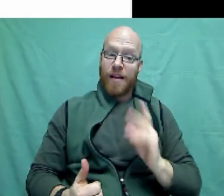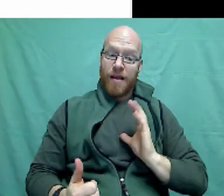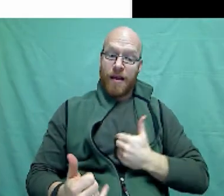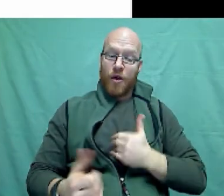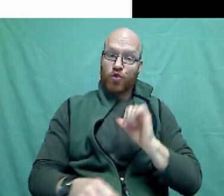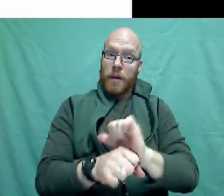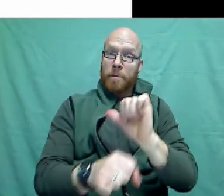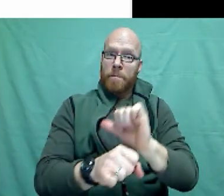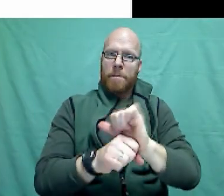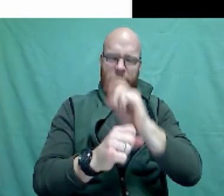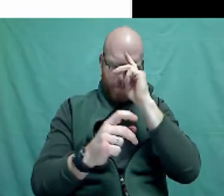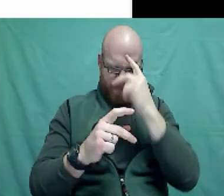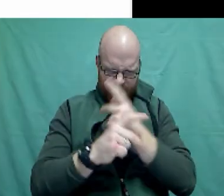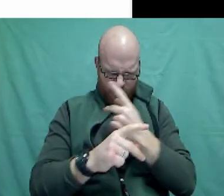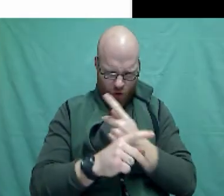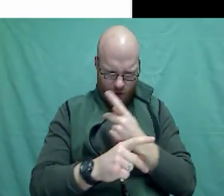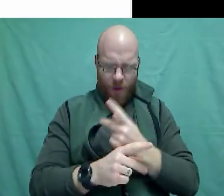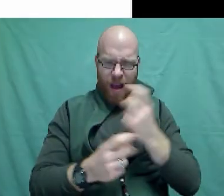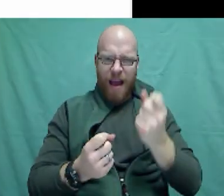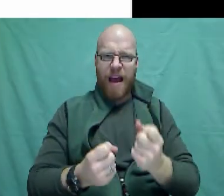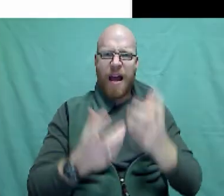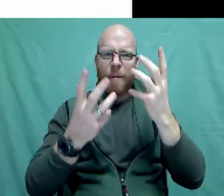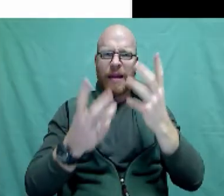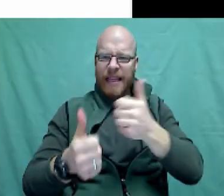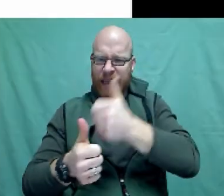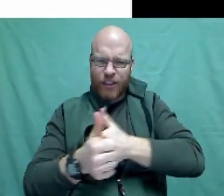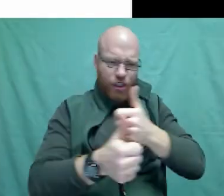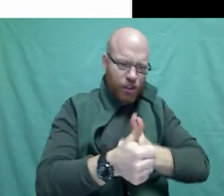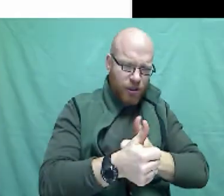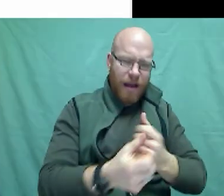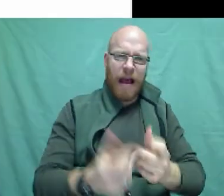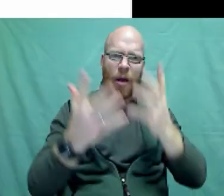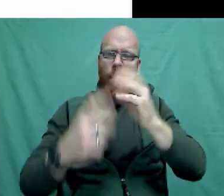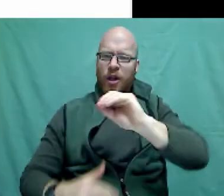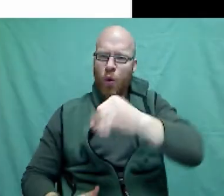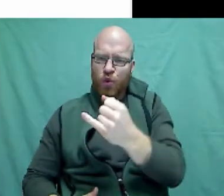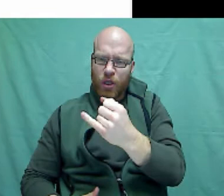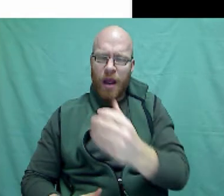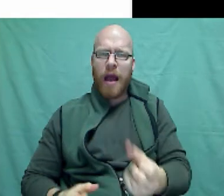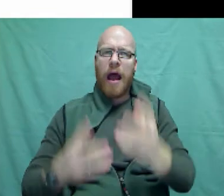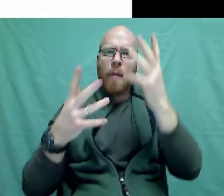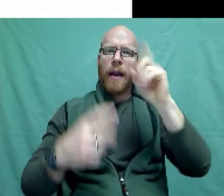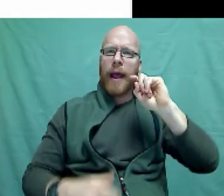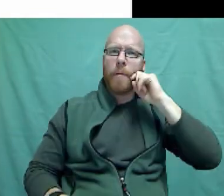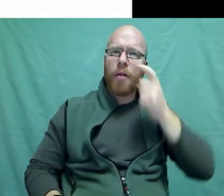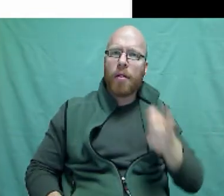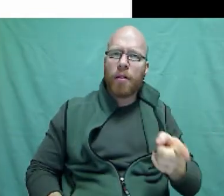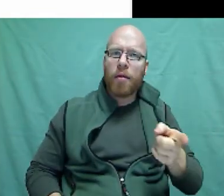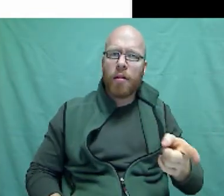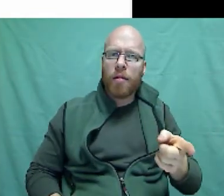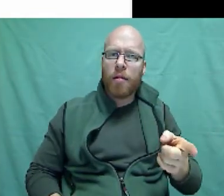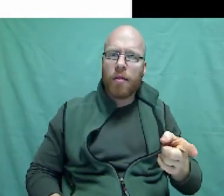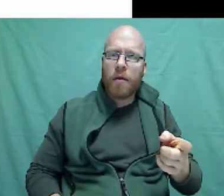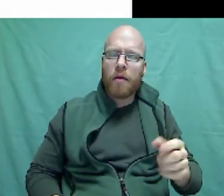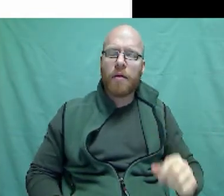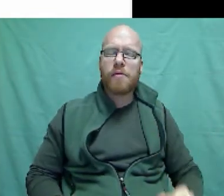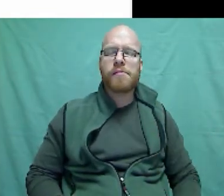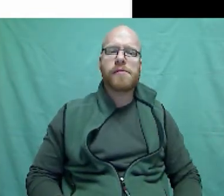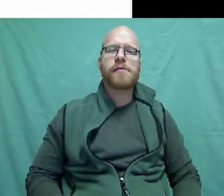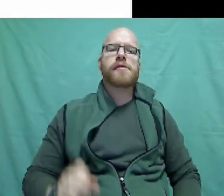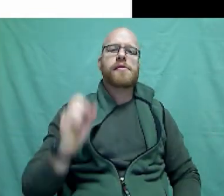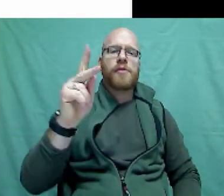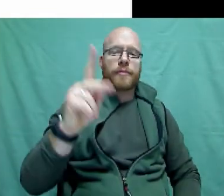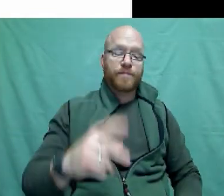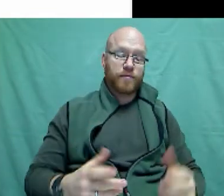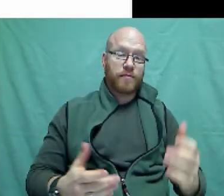store. Now our job is to figure out how many orange juices and how many apple juices